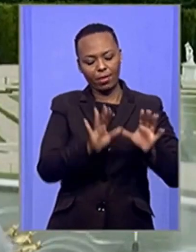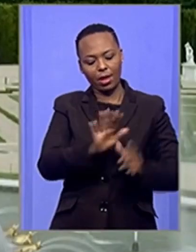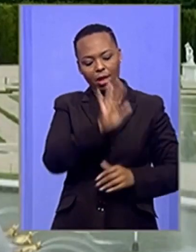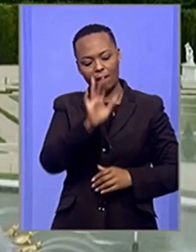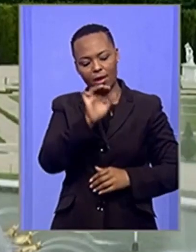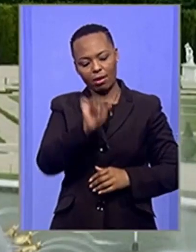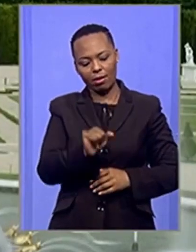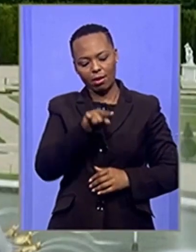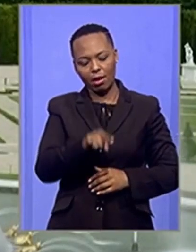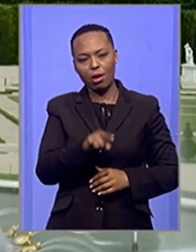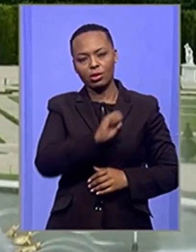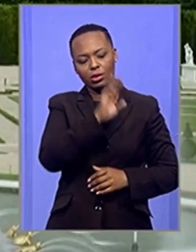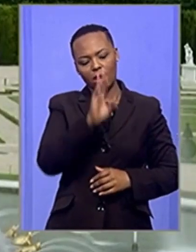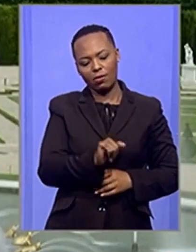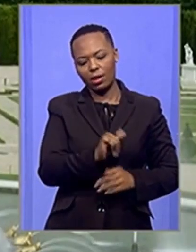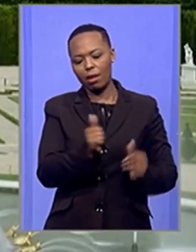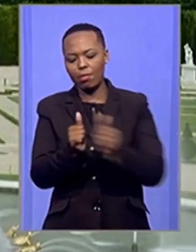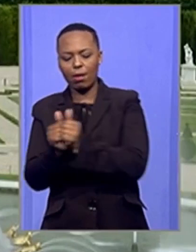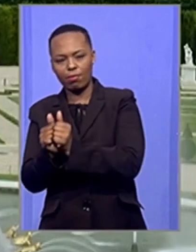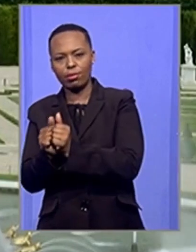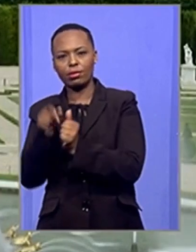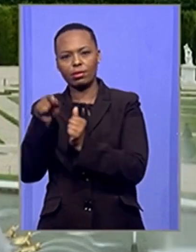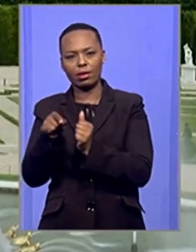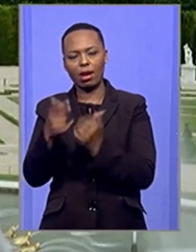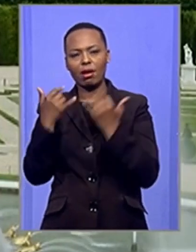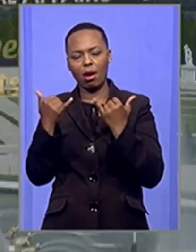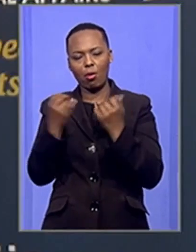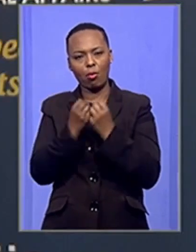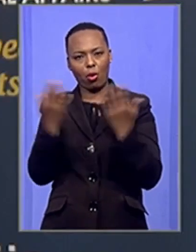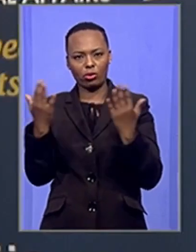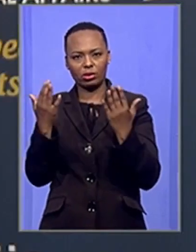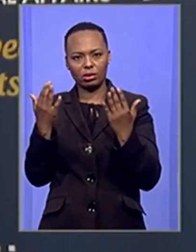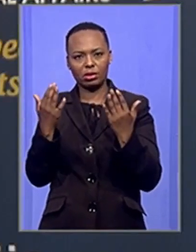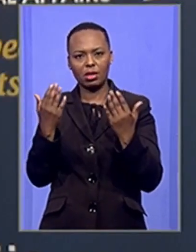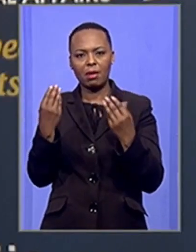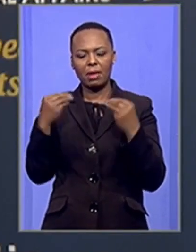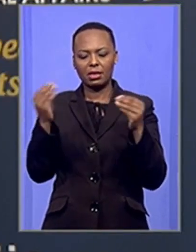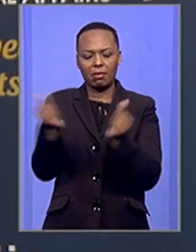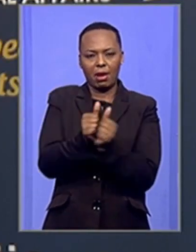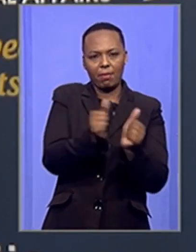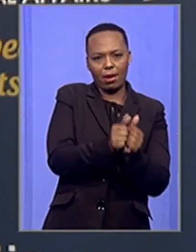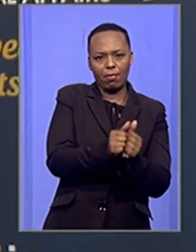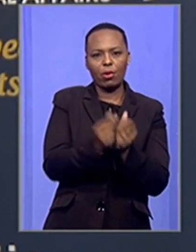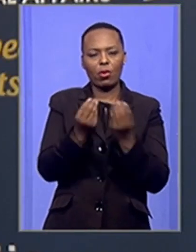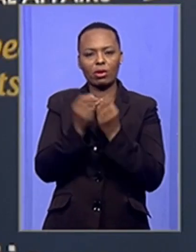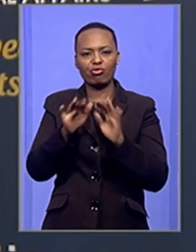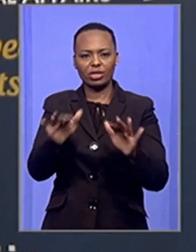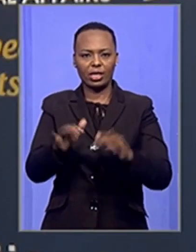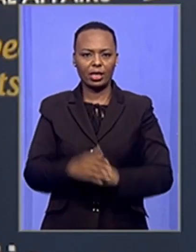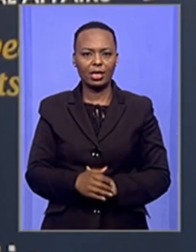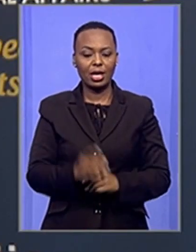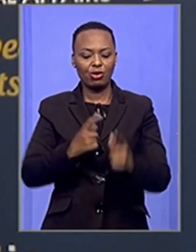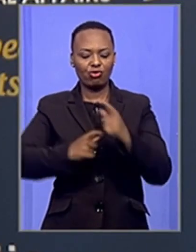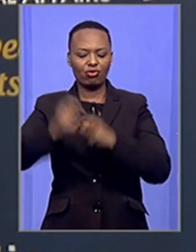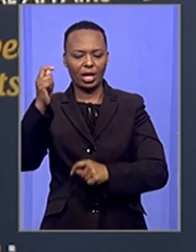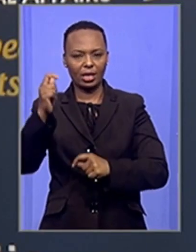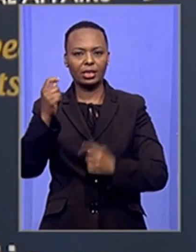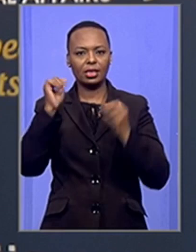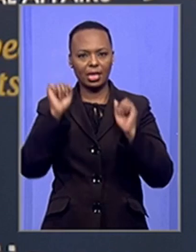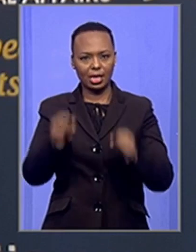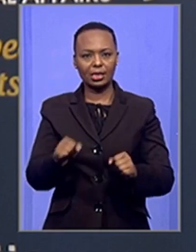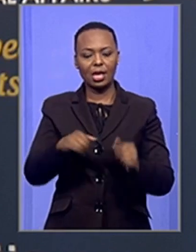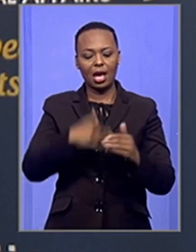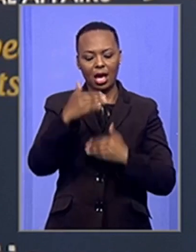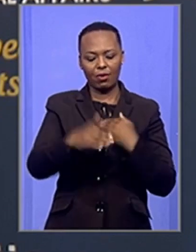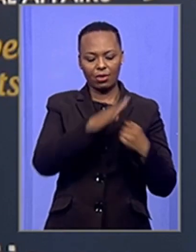tse matla tsa kgwebo le Brithane. Trade is still vibrant. It's one of our largest trading partners after China and the EU,